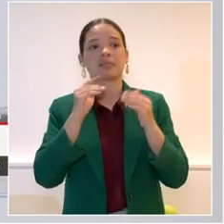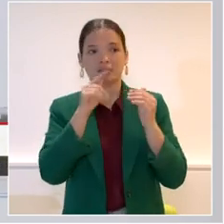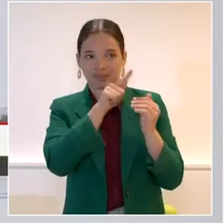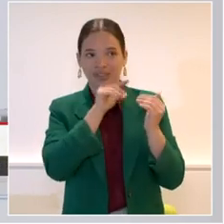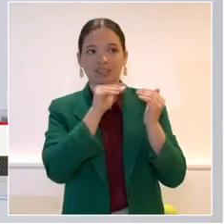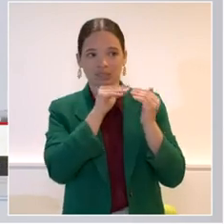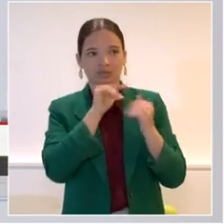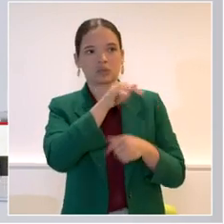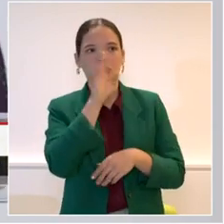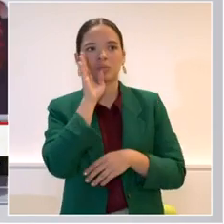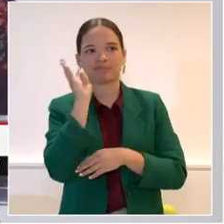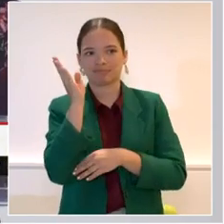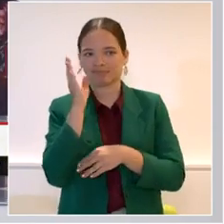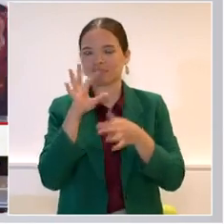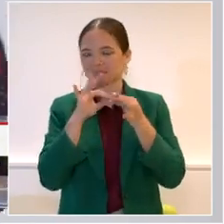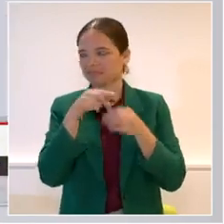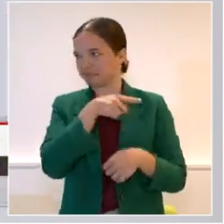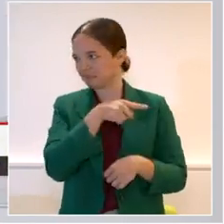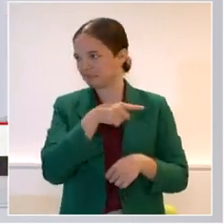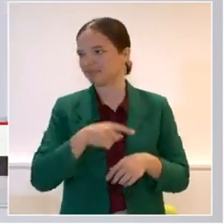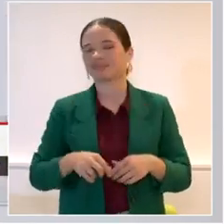well. Thank you.